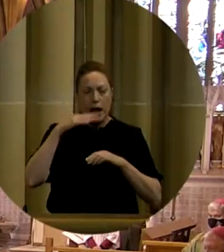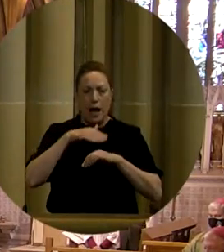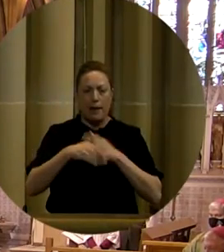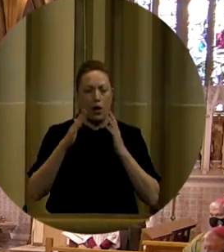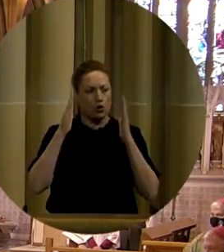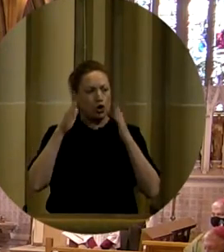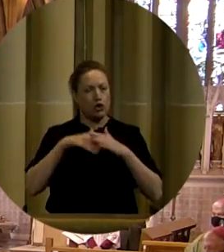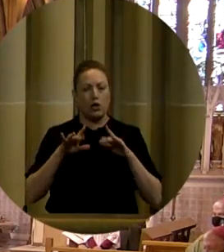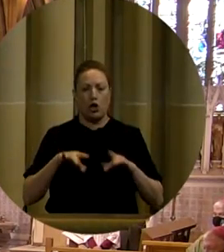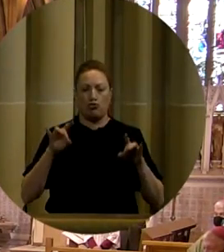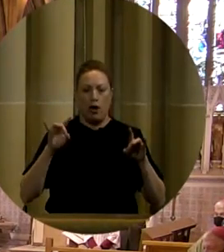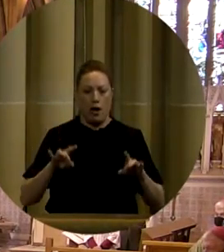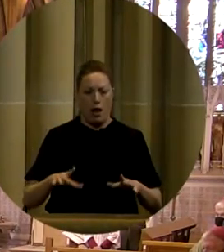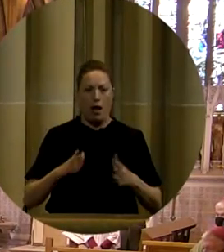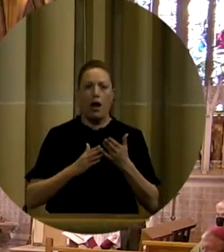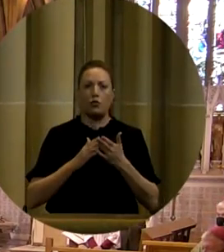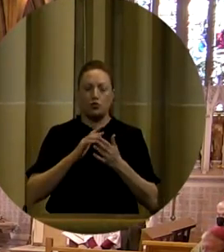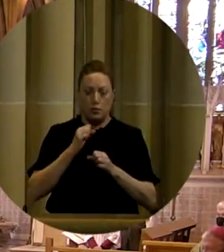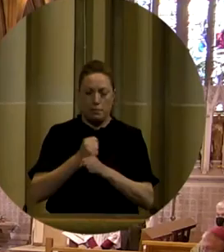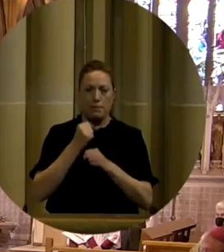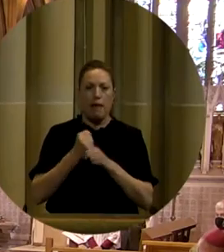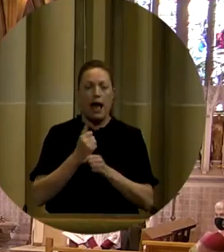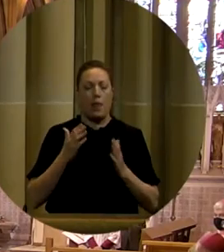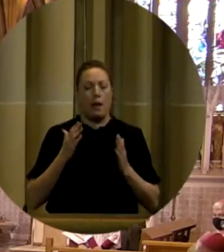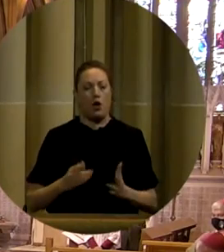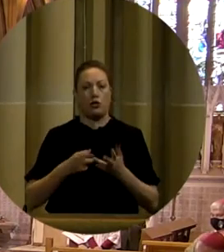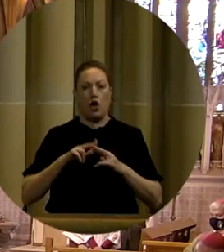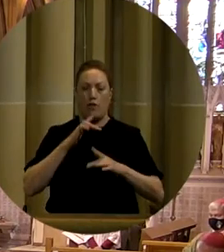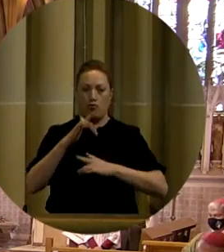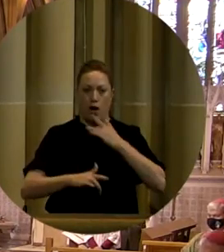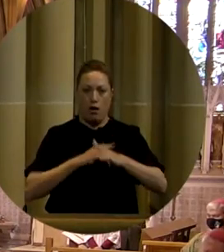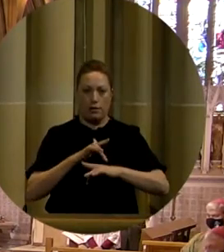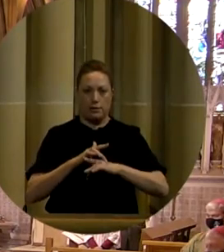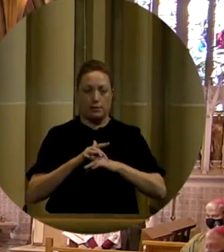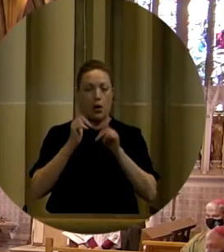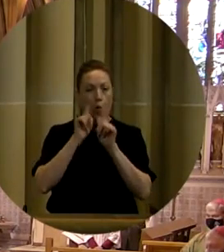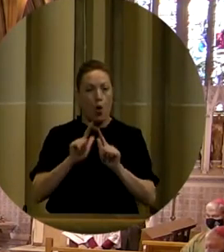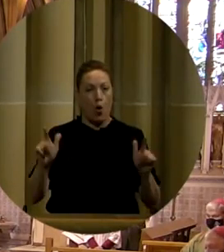the body of Christ. Lord, hear us. Lord, hear us.